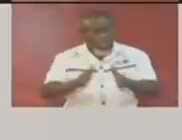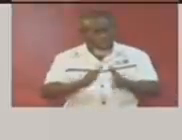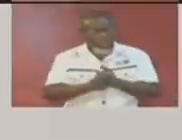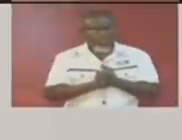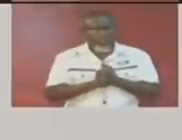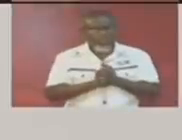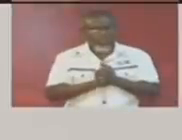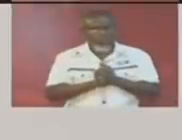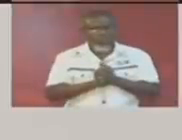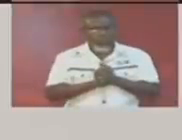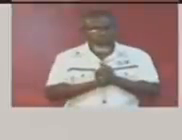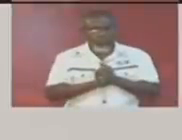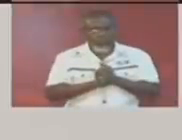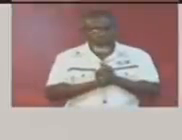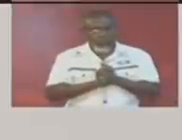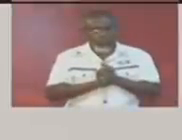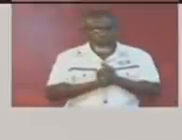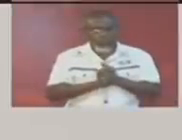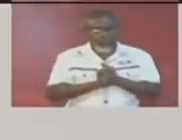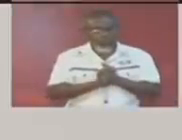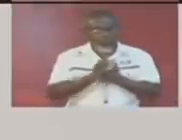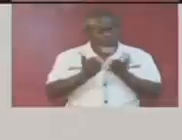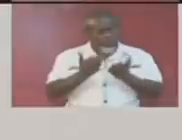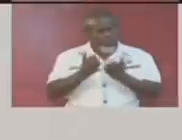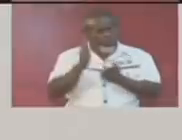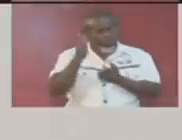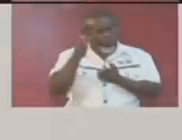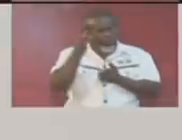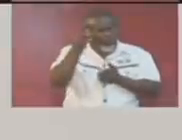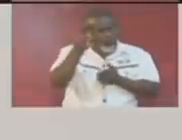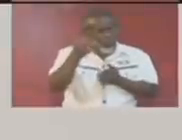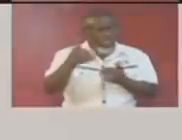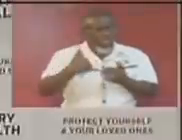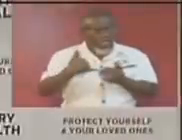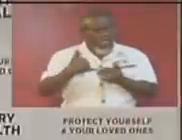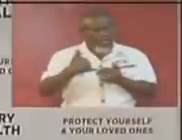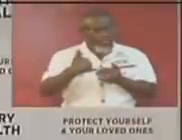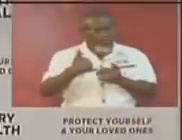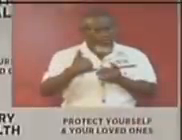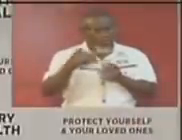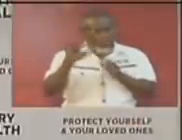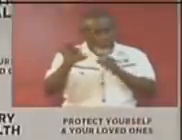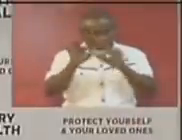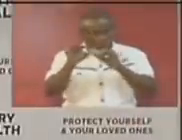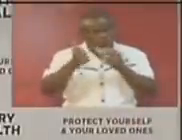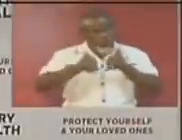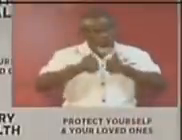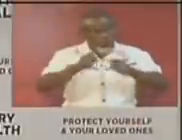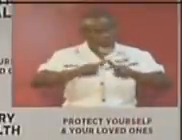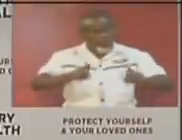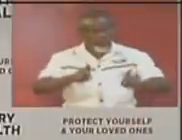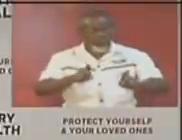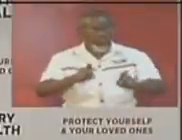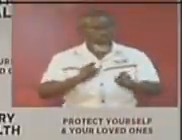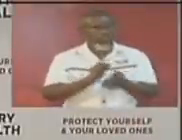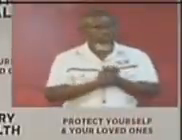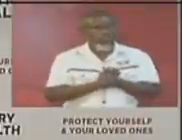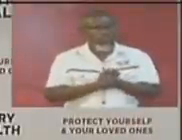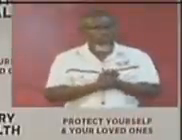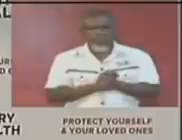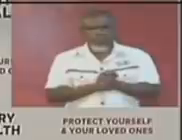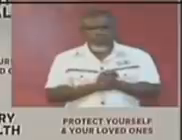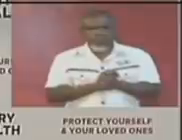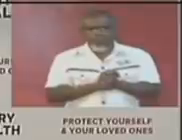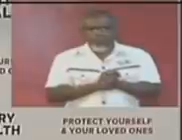an option that we may have in the coming months. Dr. Hines. Dr. Hines, the next question. Okay, thank you for the question. Now,